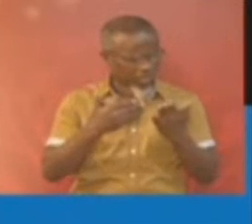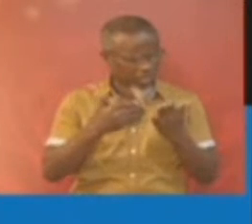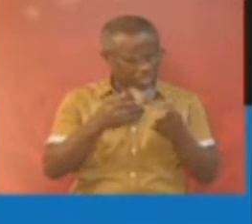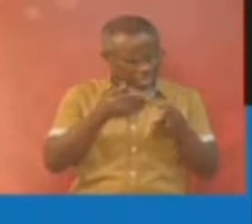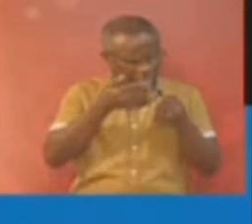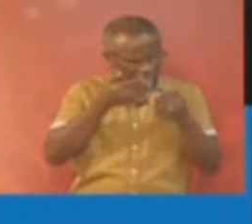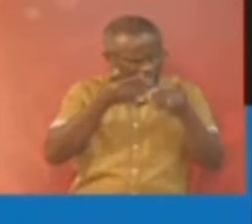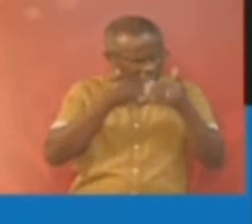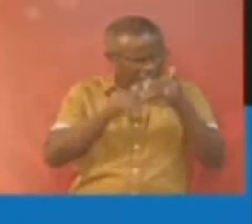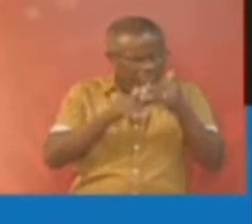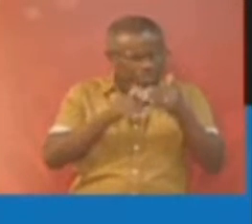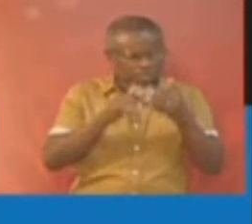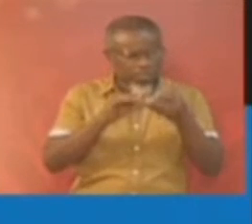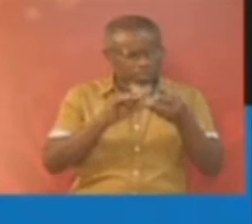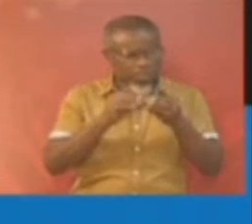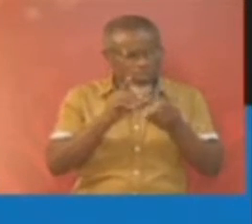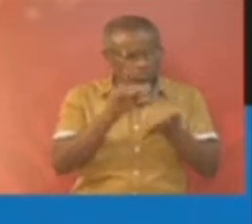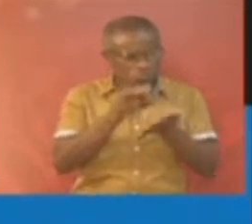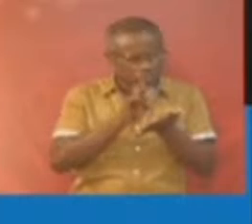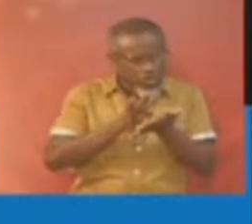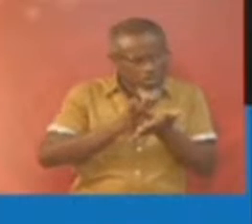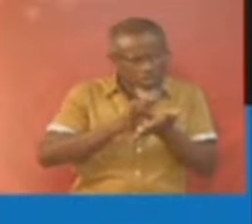clear that up? Thanks.